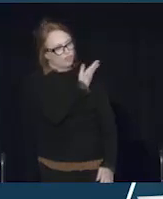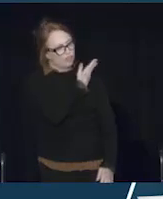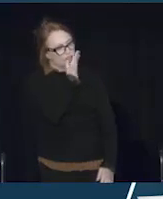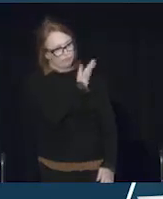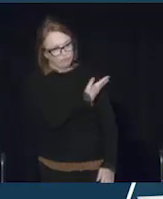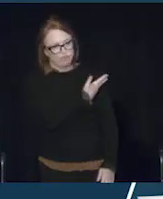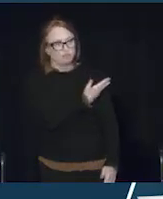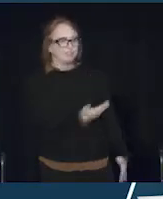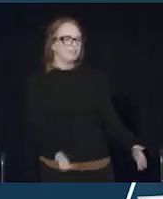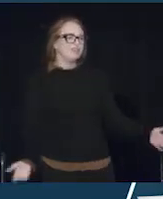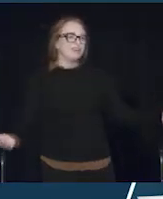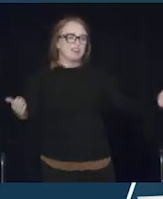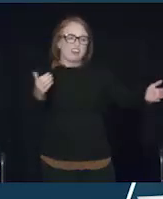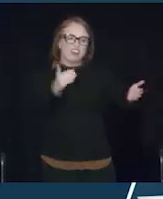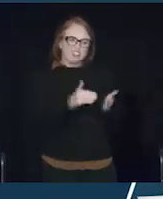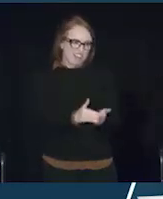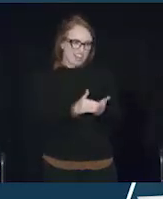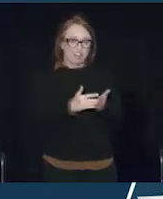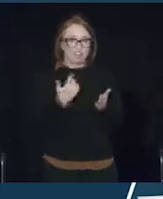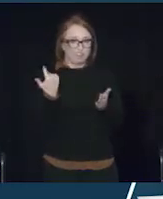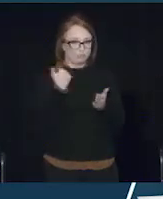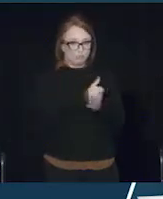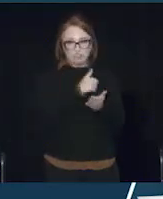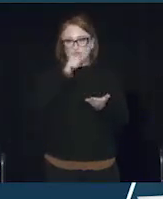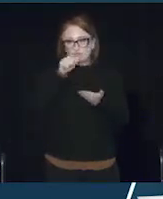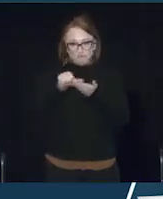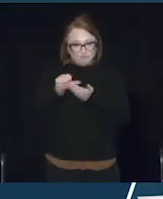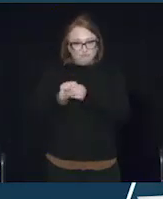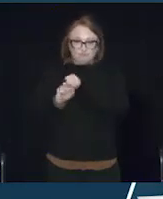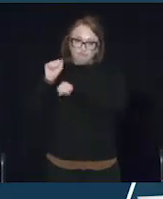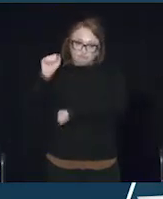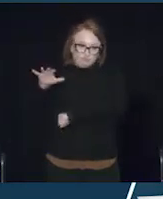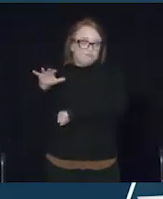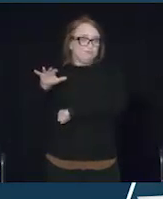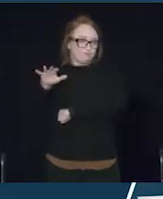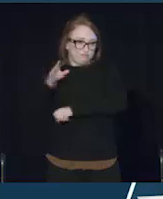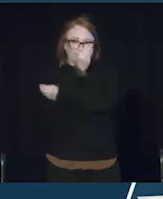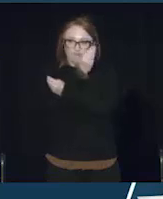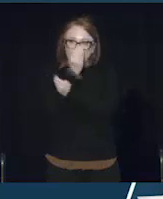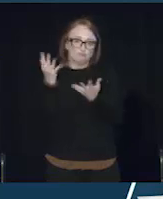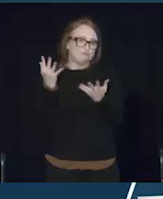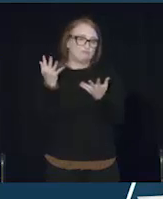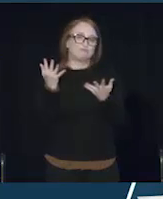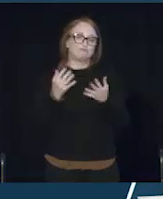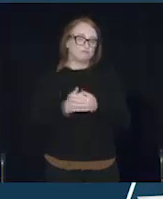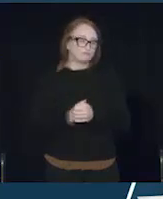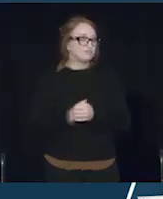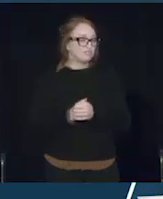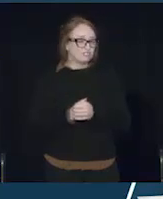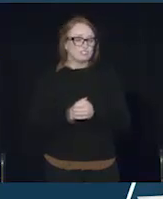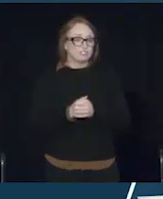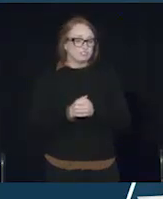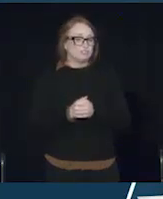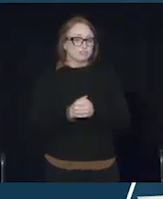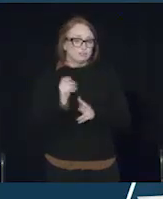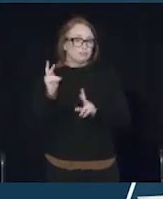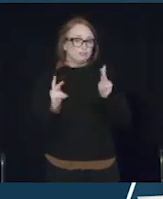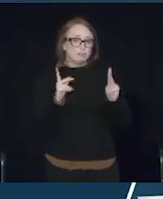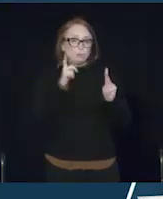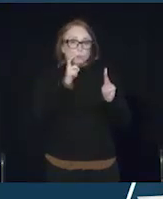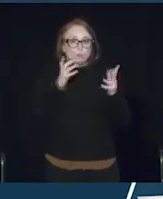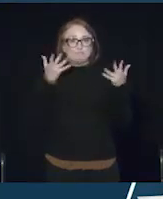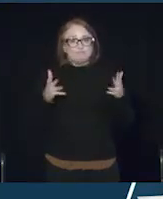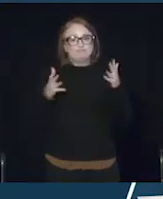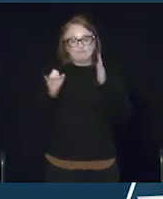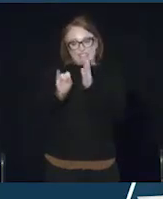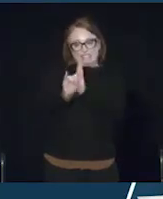we have been sending out the letters, and we have been notifying those who are identified as